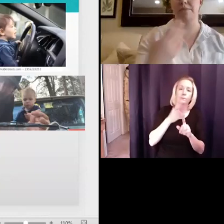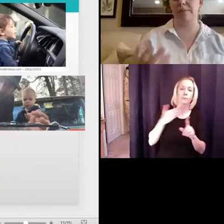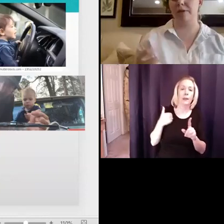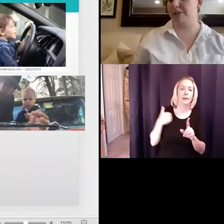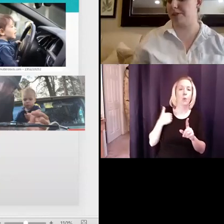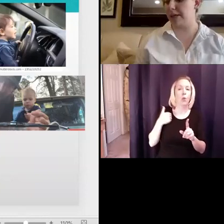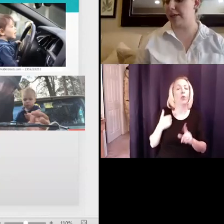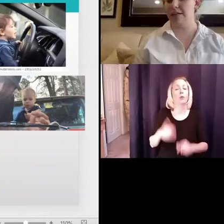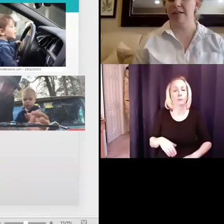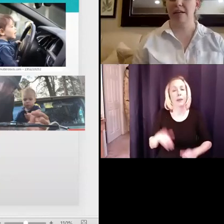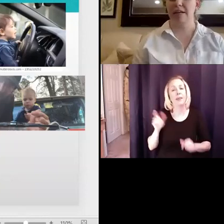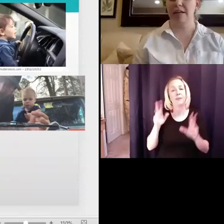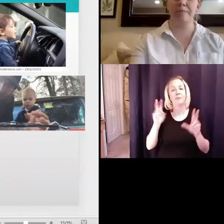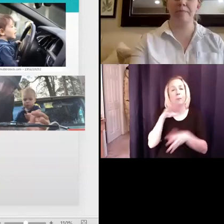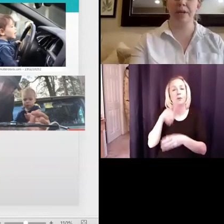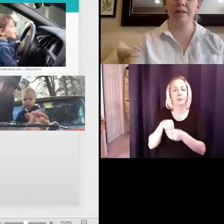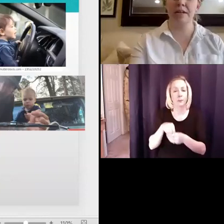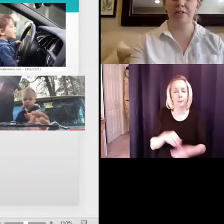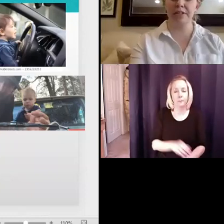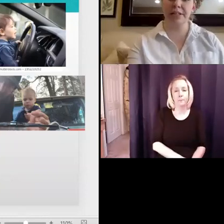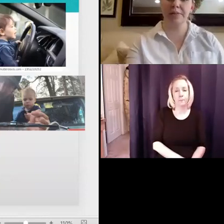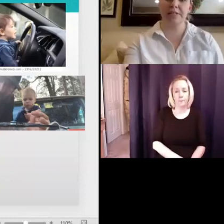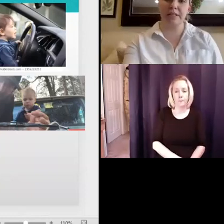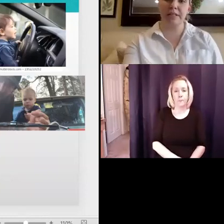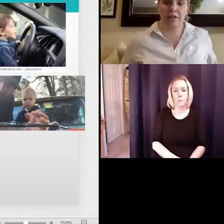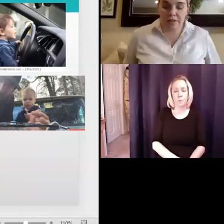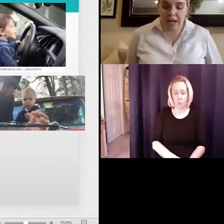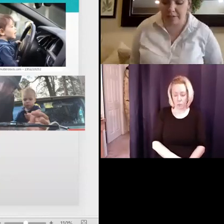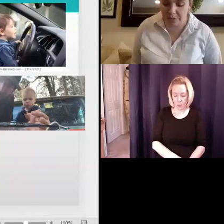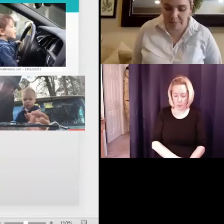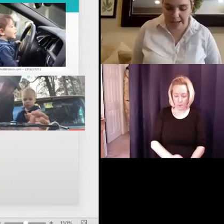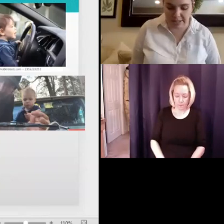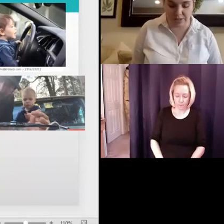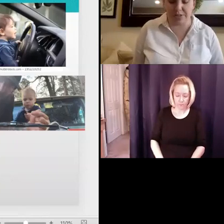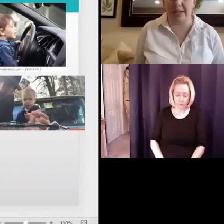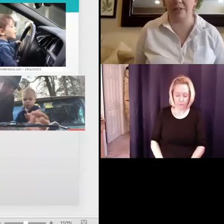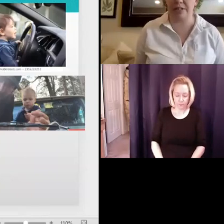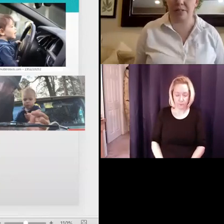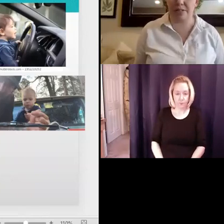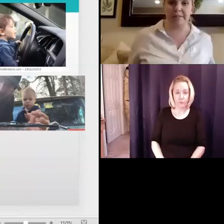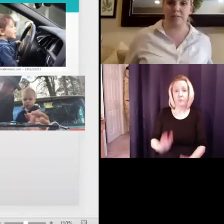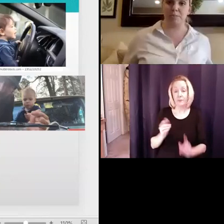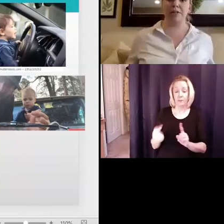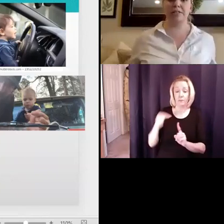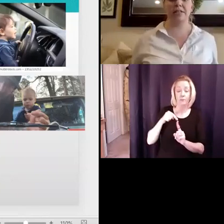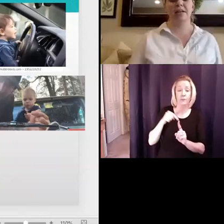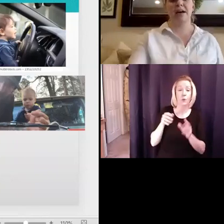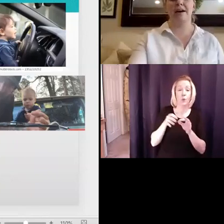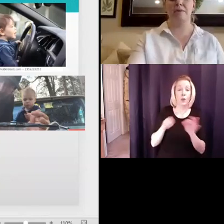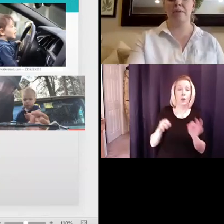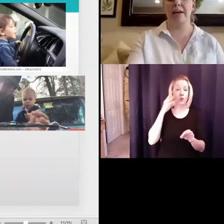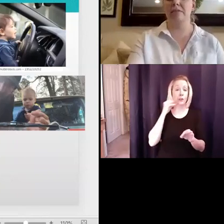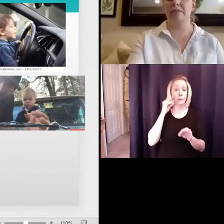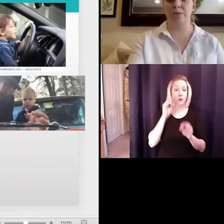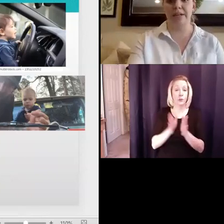them to be able to participate. Another thing that I was thinking of, kind of going back to those language experience books,